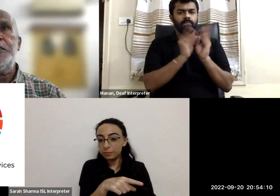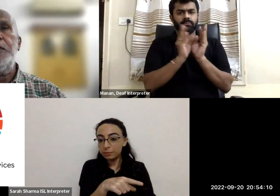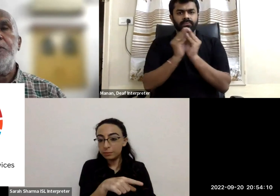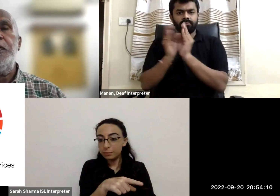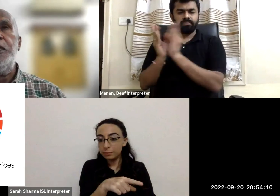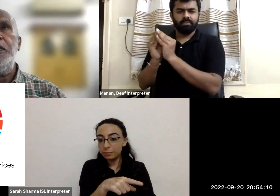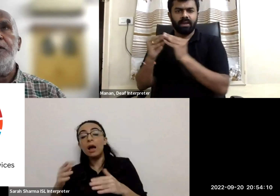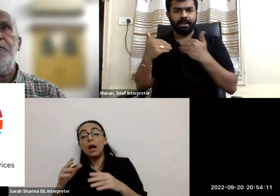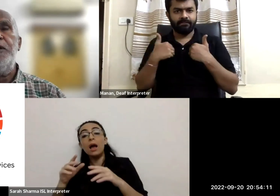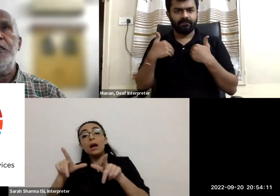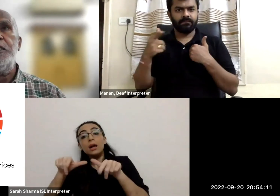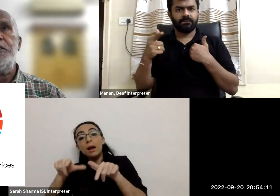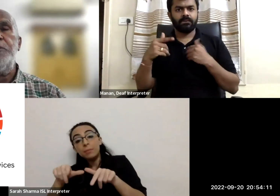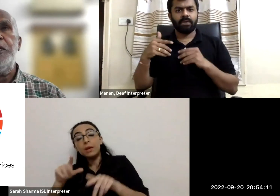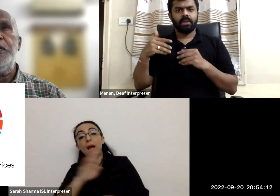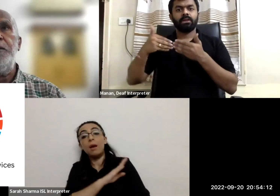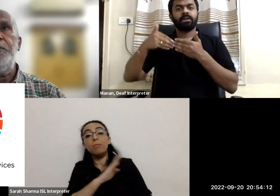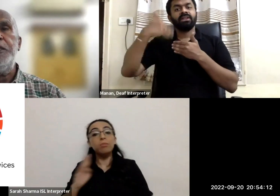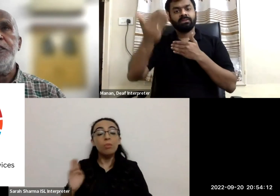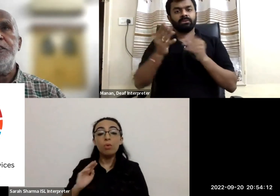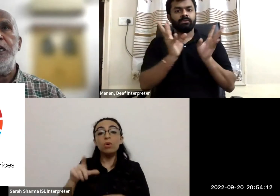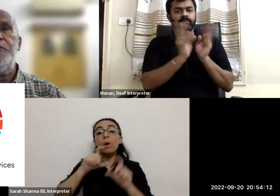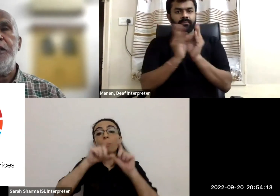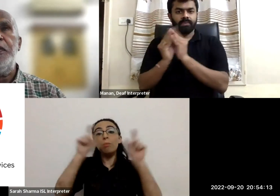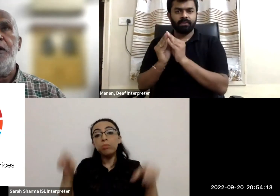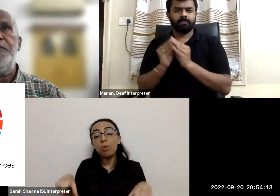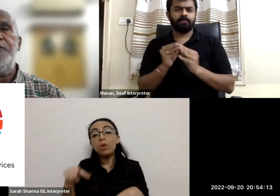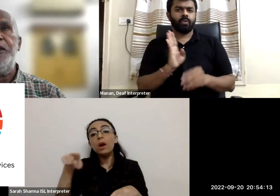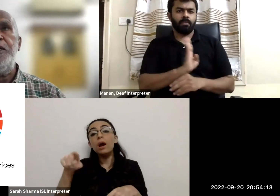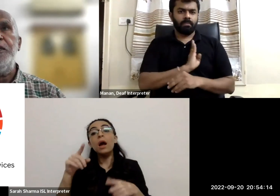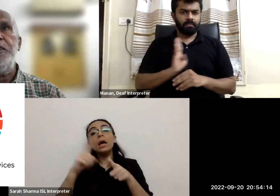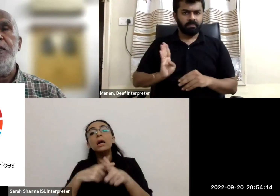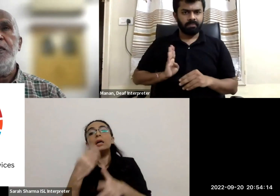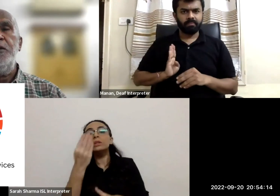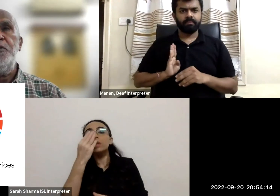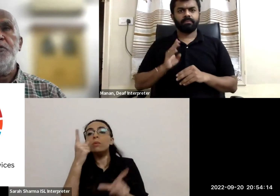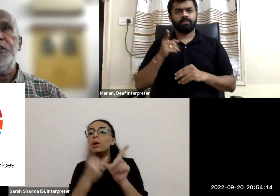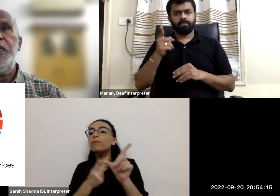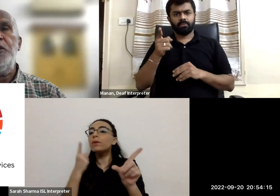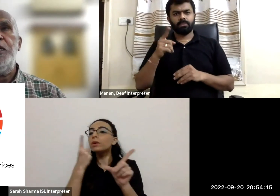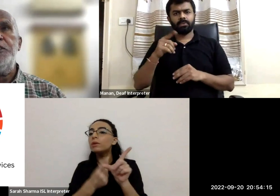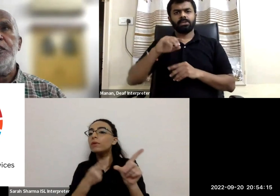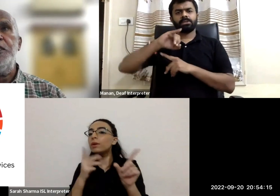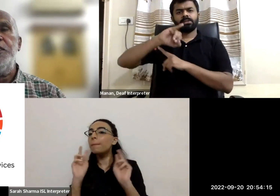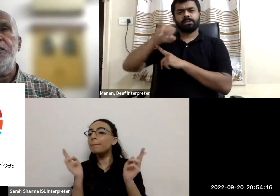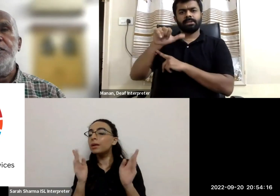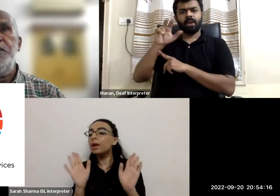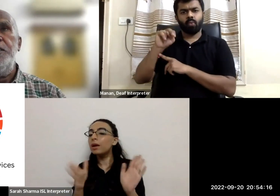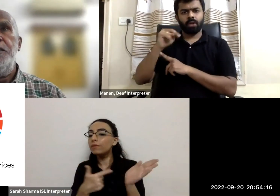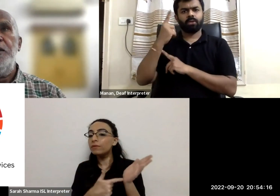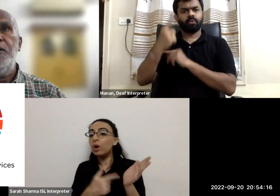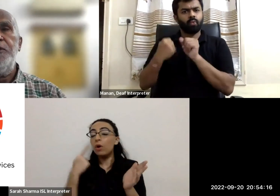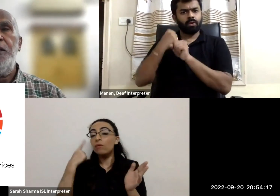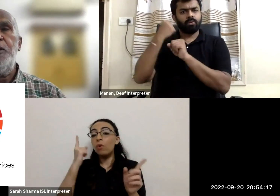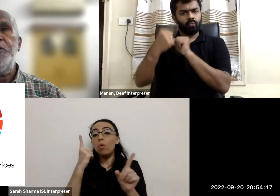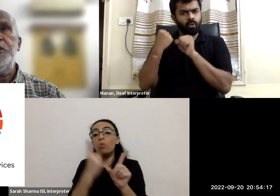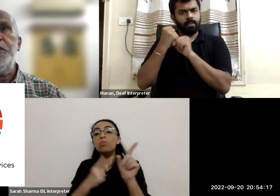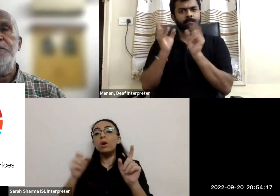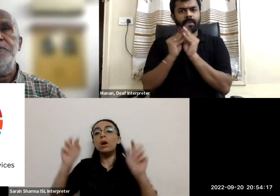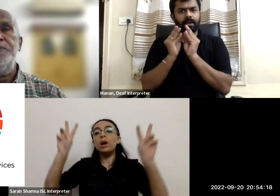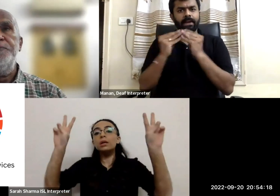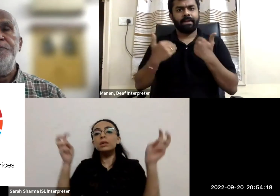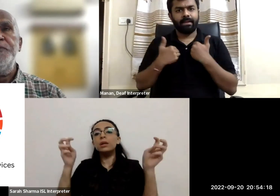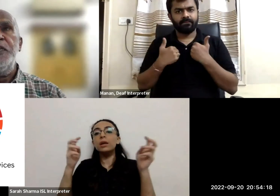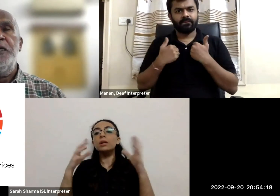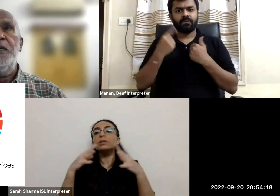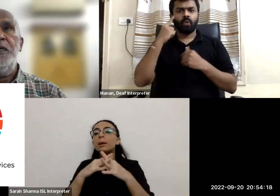which is elected by the World Health Assembly, meets in January of every year to decide on the agenda of the